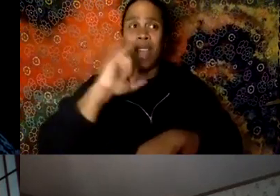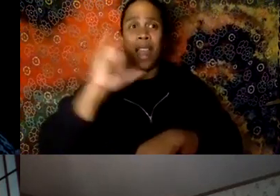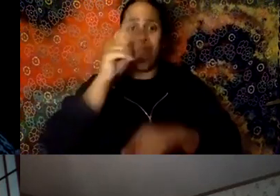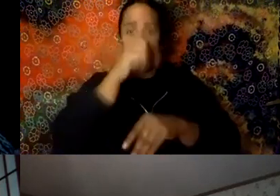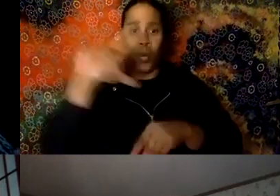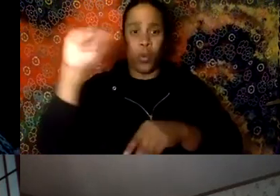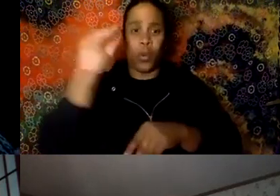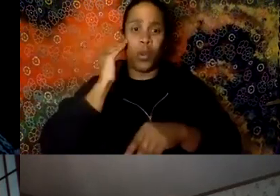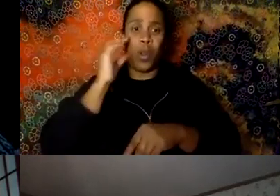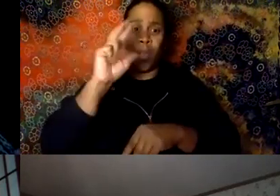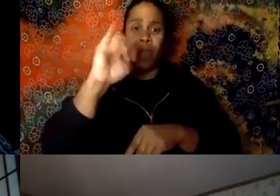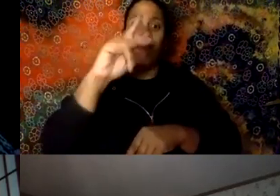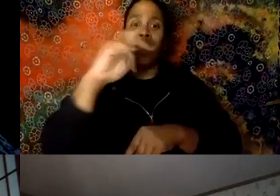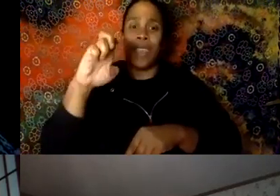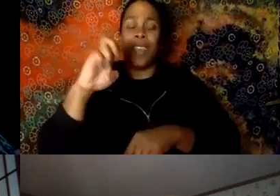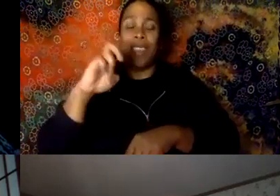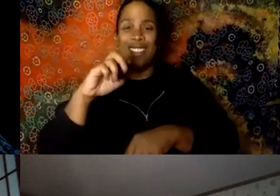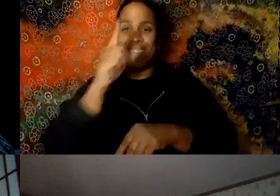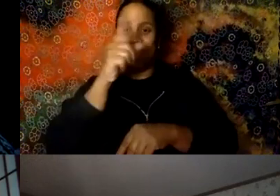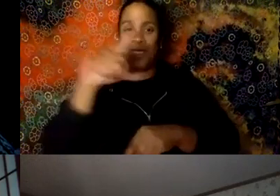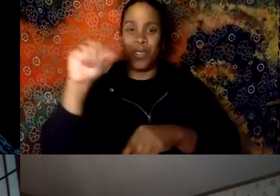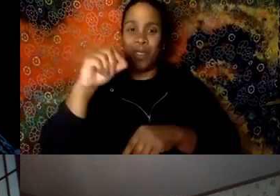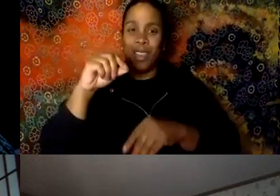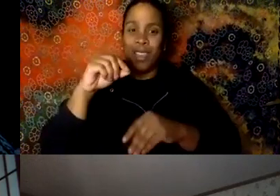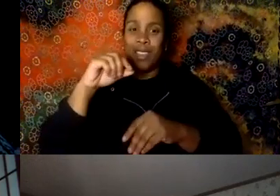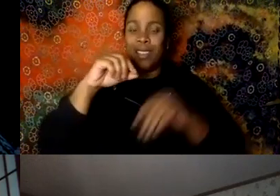says, right? Galactic, Ashley.